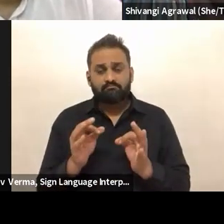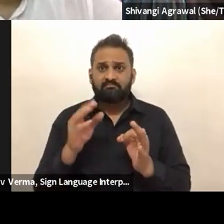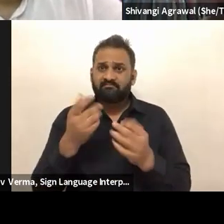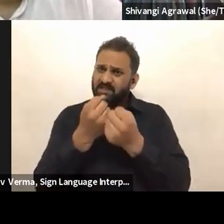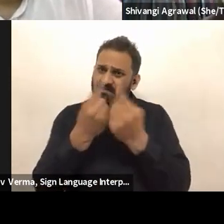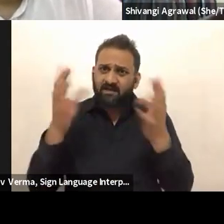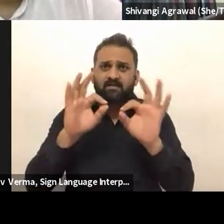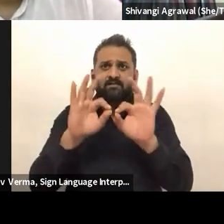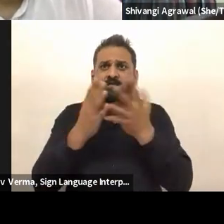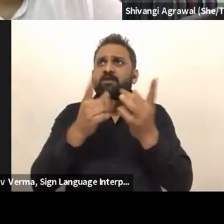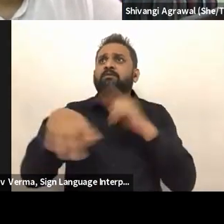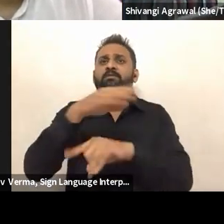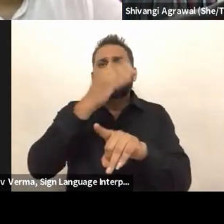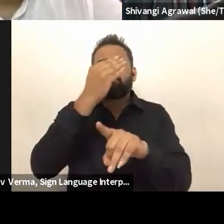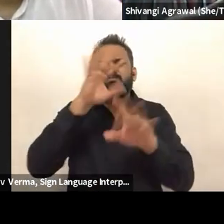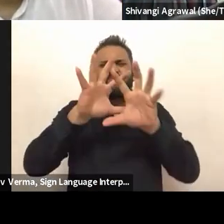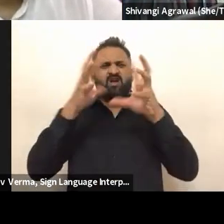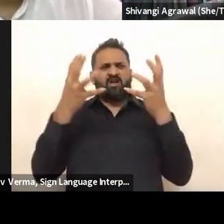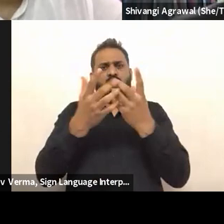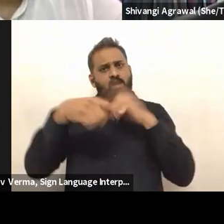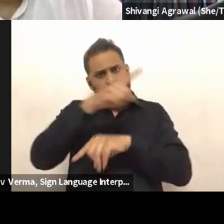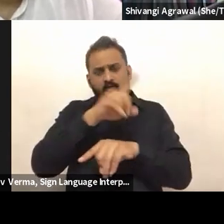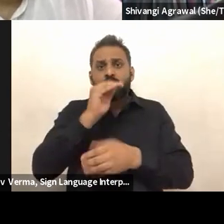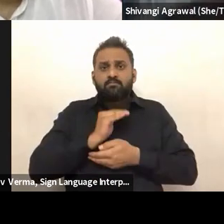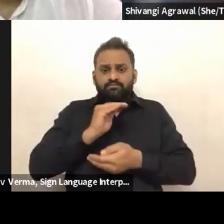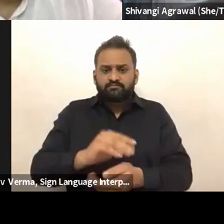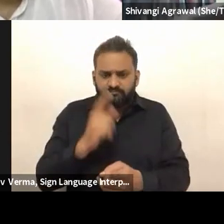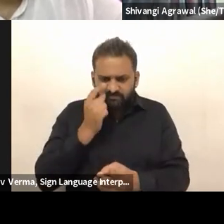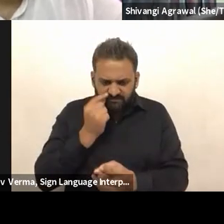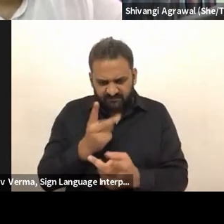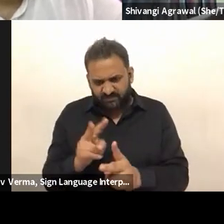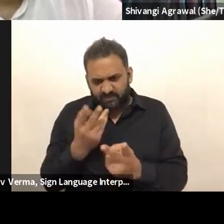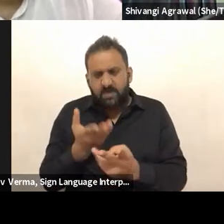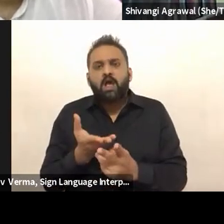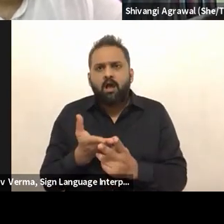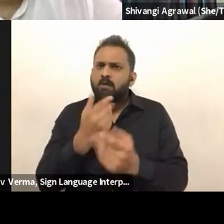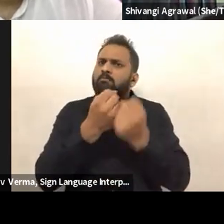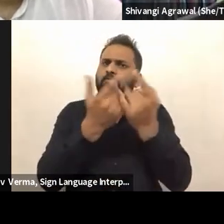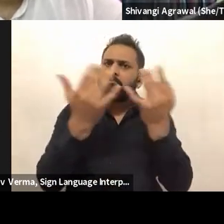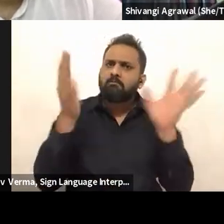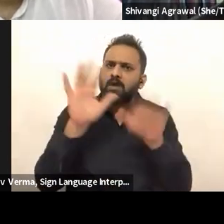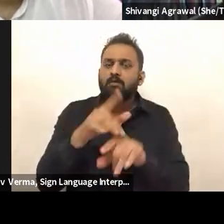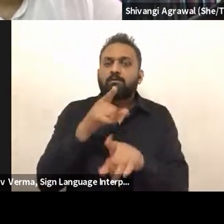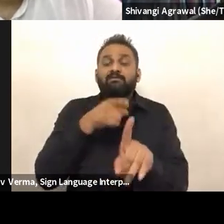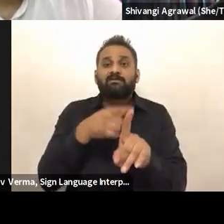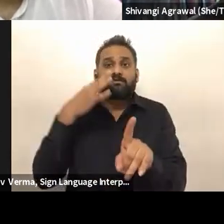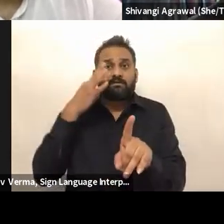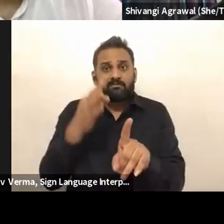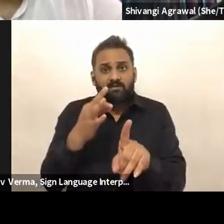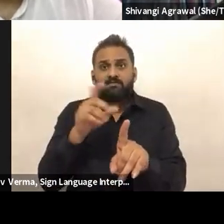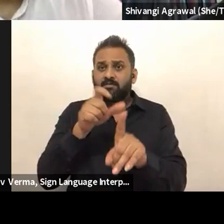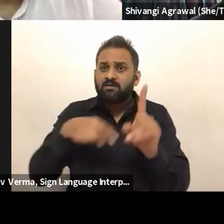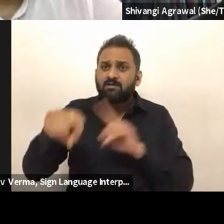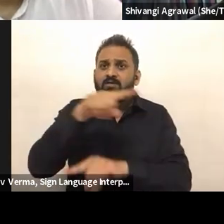families across the globe who have queer children who have embraced them. I think it's important, therefore, to be able